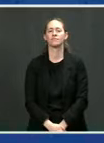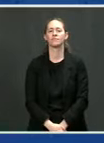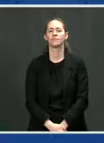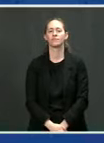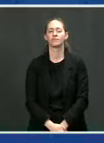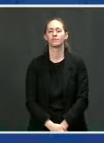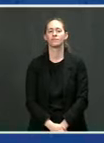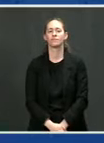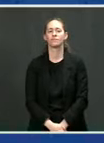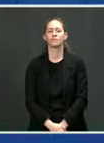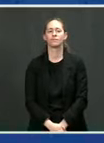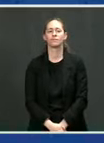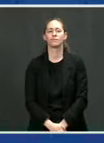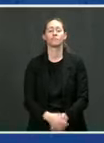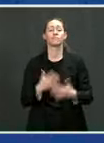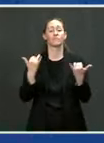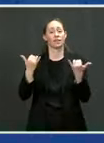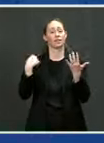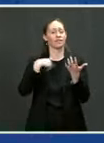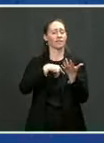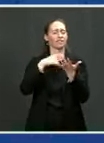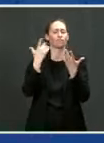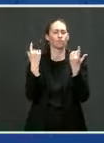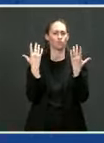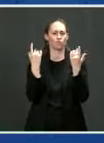Let us pray.